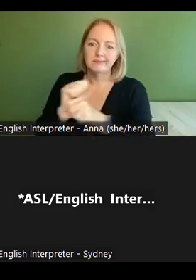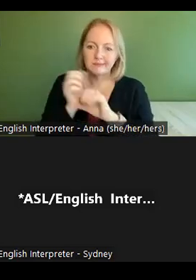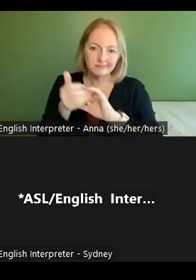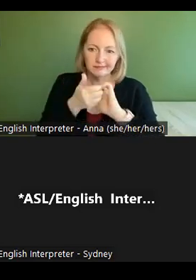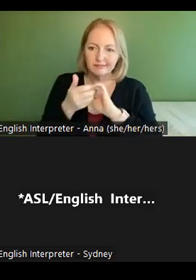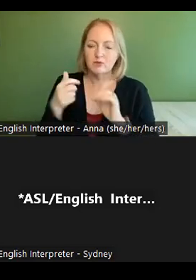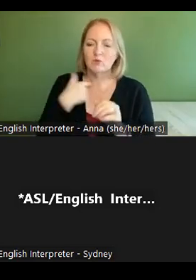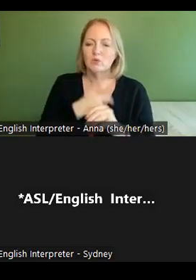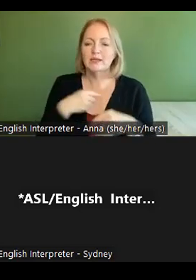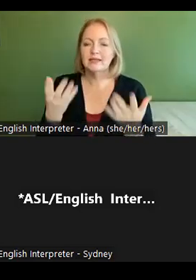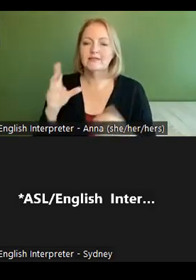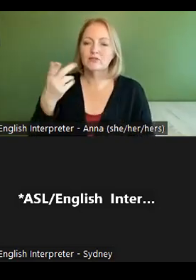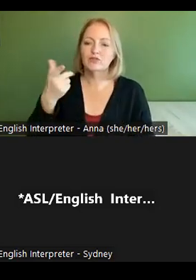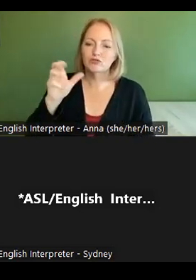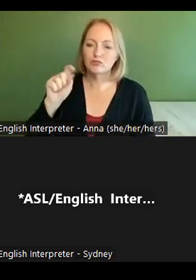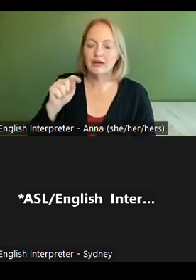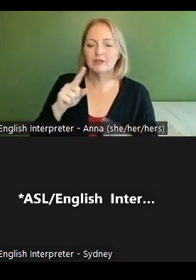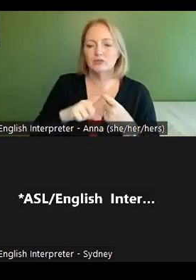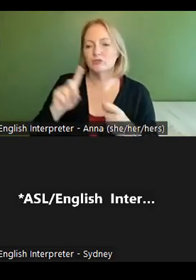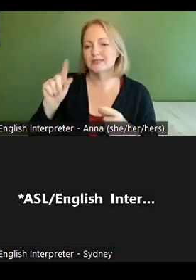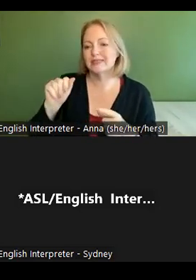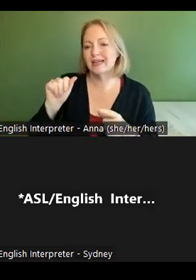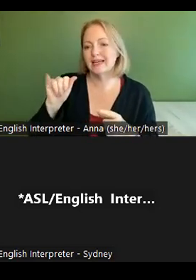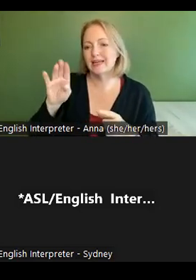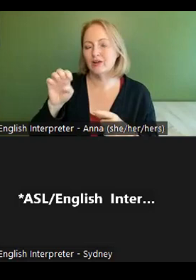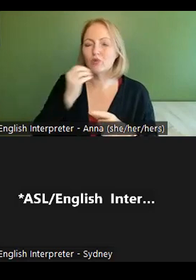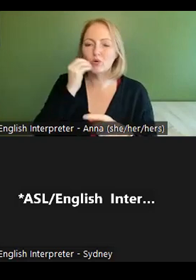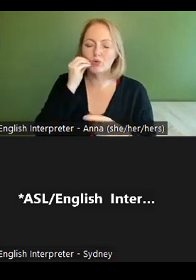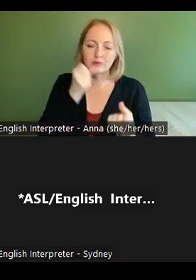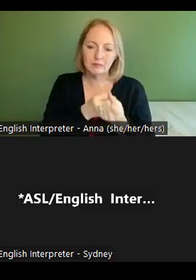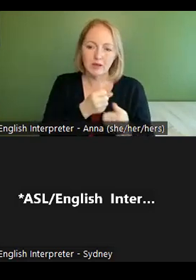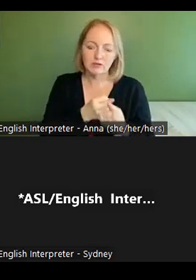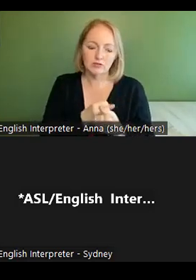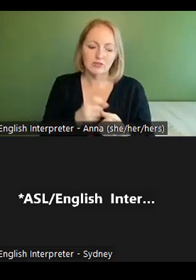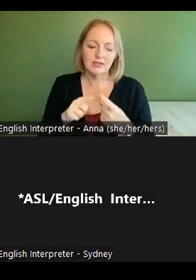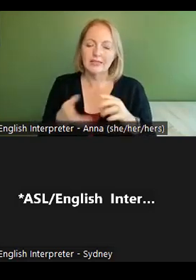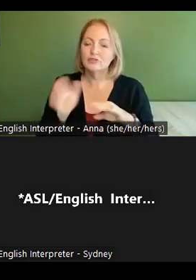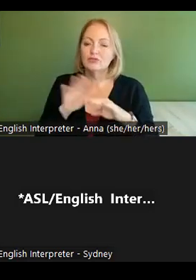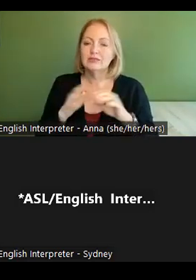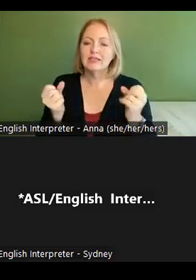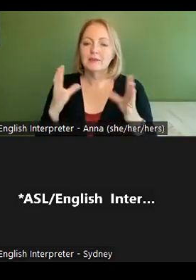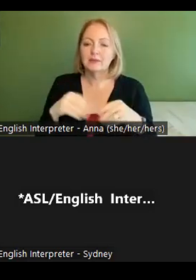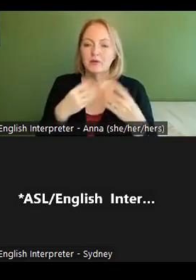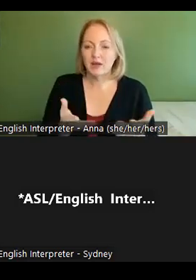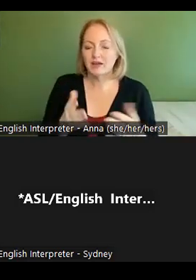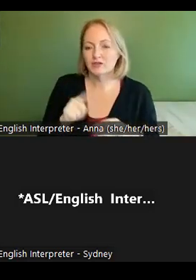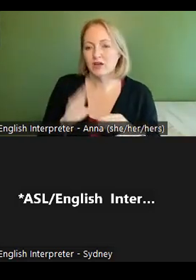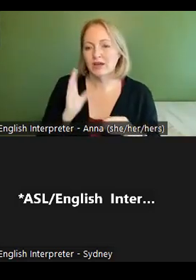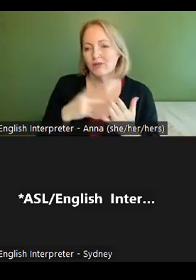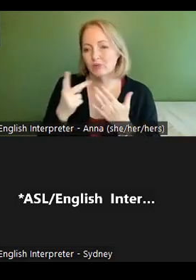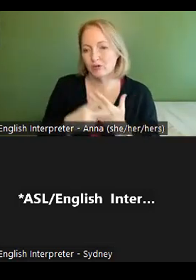was able to issue grant awards to our daycare home sponsors so that they can increase the number of providers on our